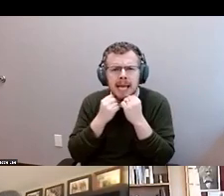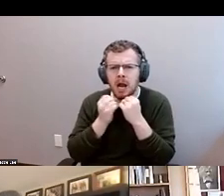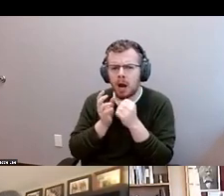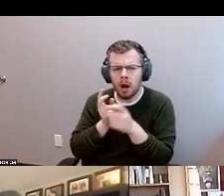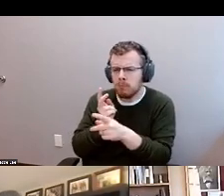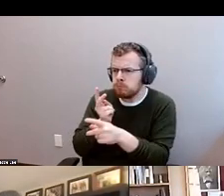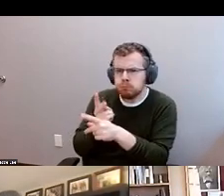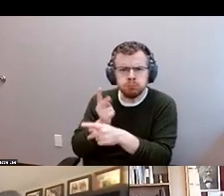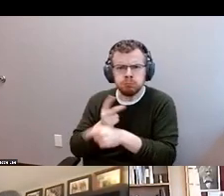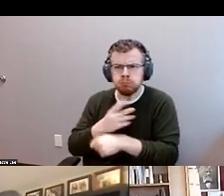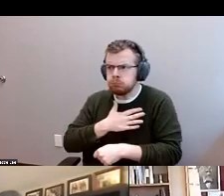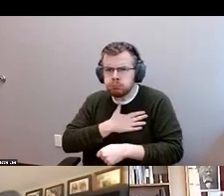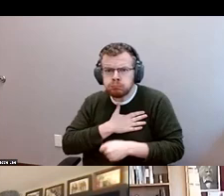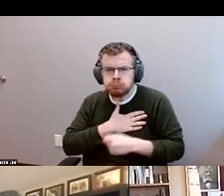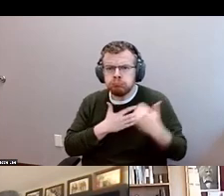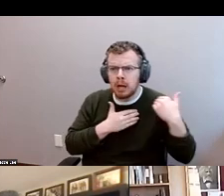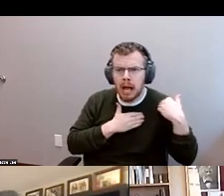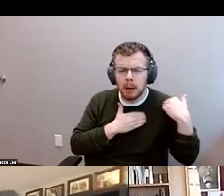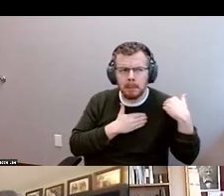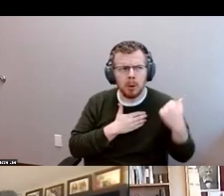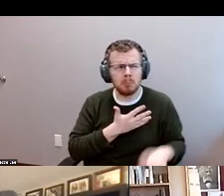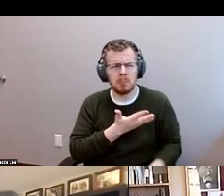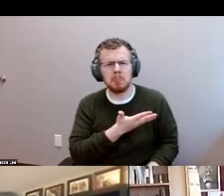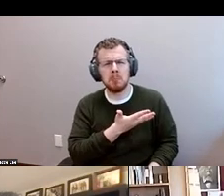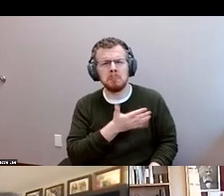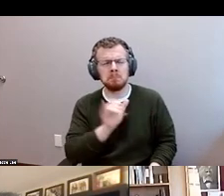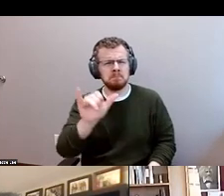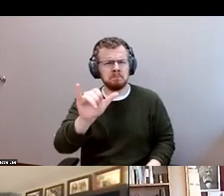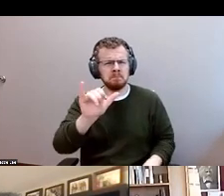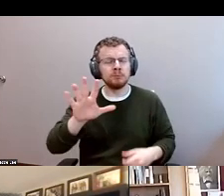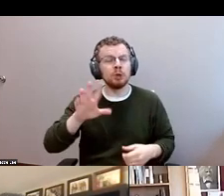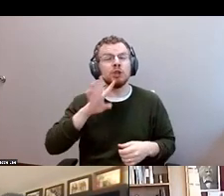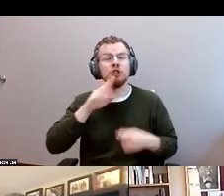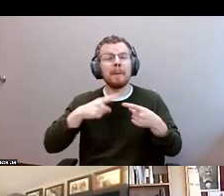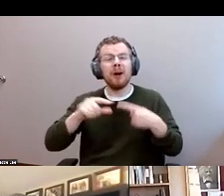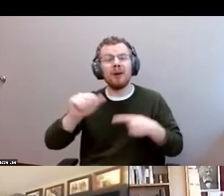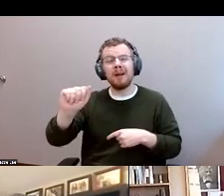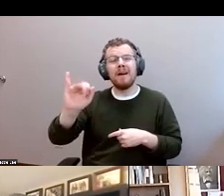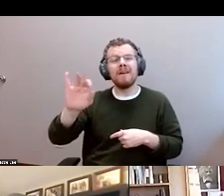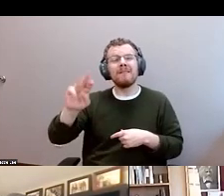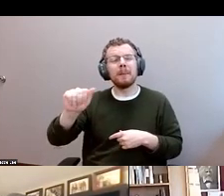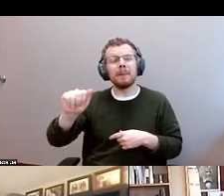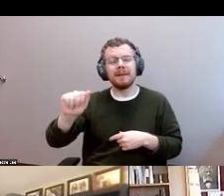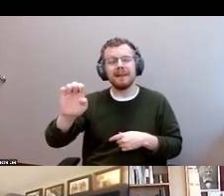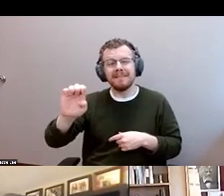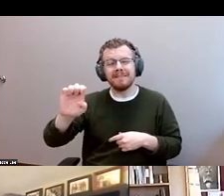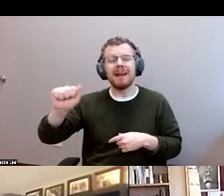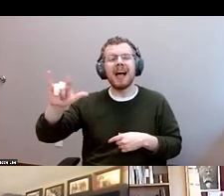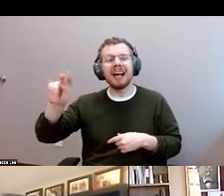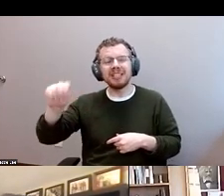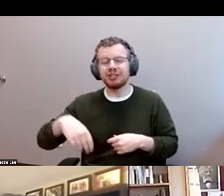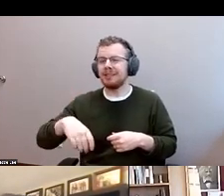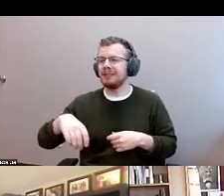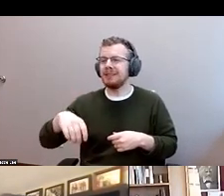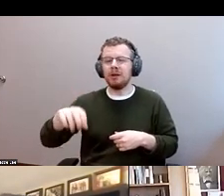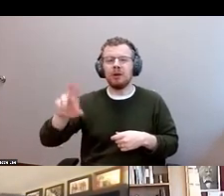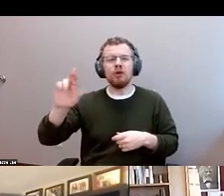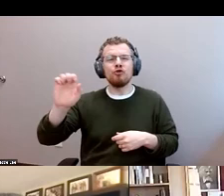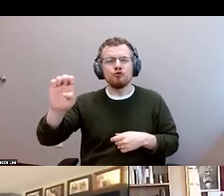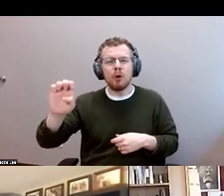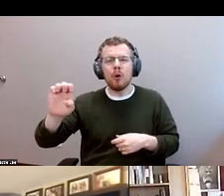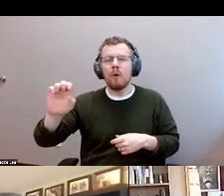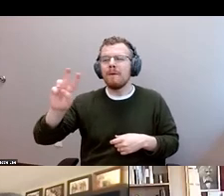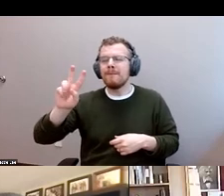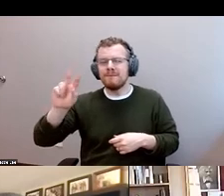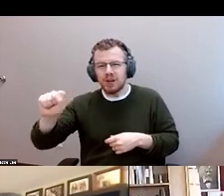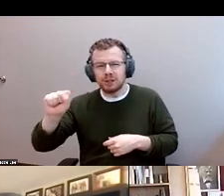compassion and accountability. So when we talk about affirmative action or Roe versus Wade or anti-DEI laws, we have